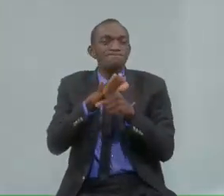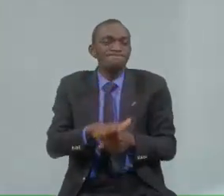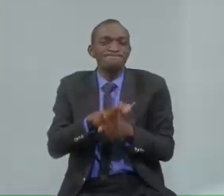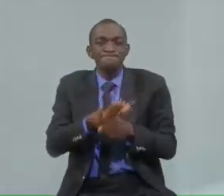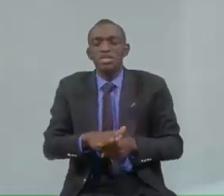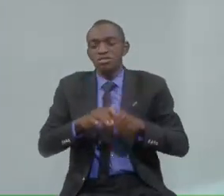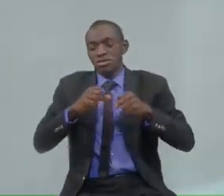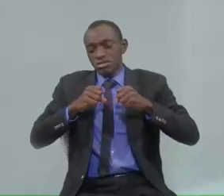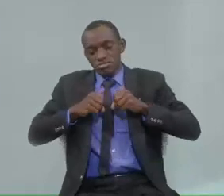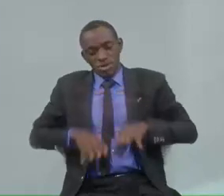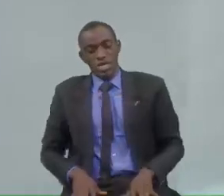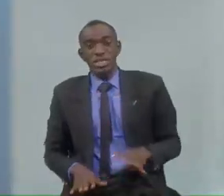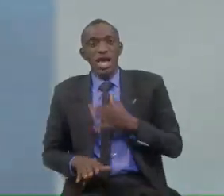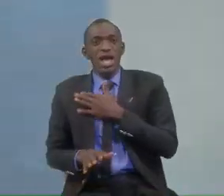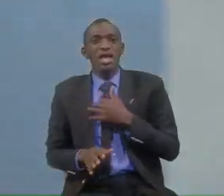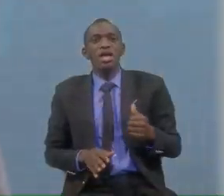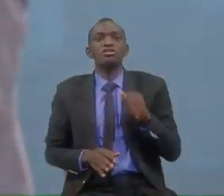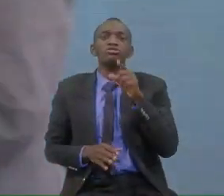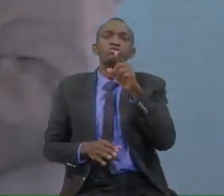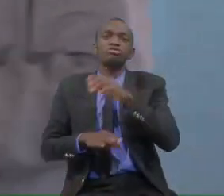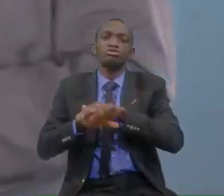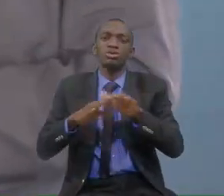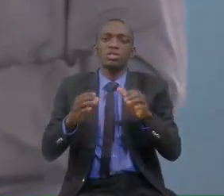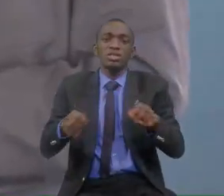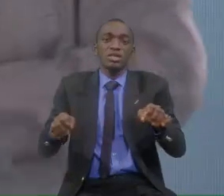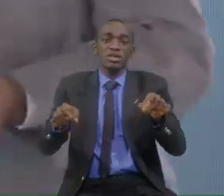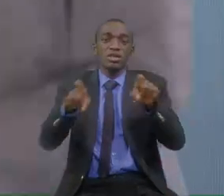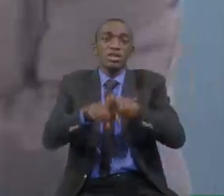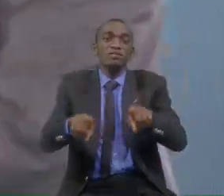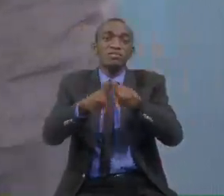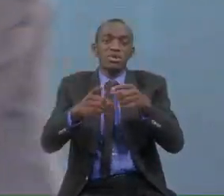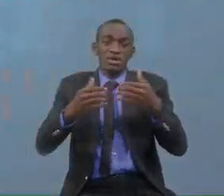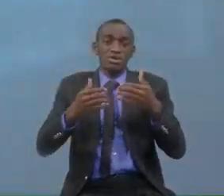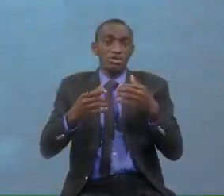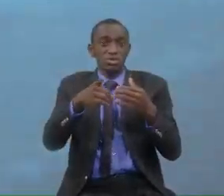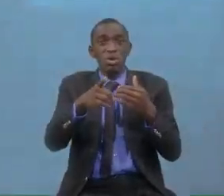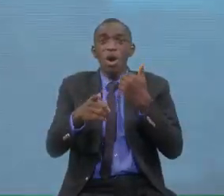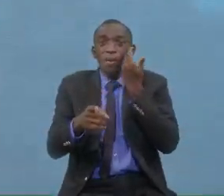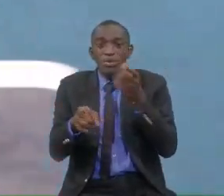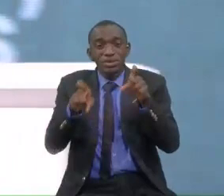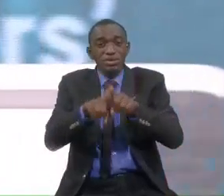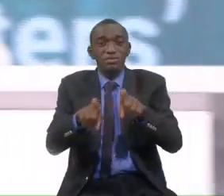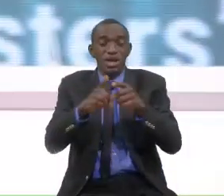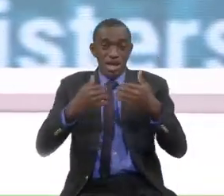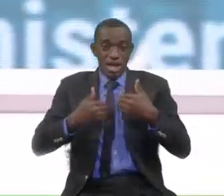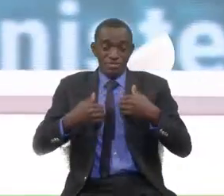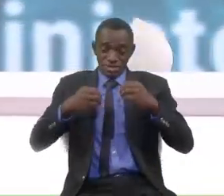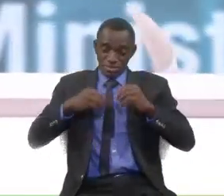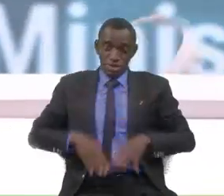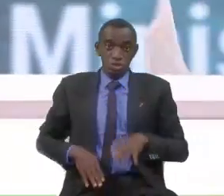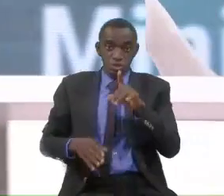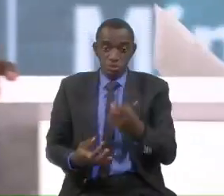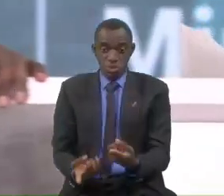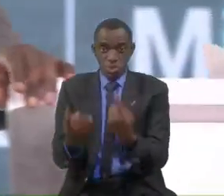grace that you don't even have, you know, depression. And you come to the pulpit, the